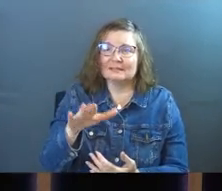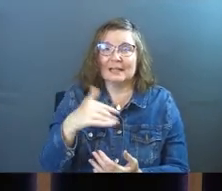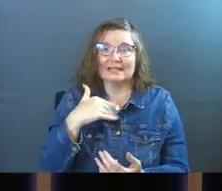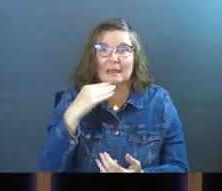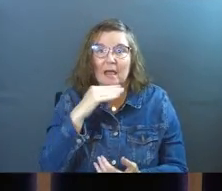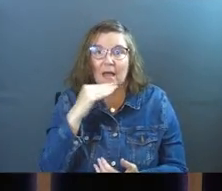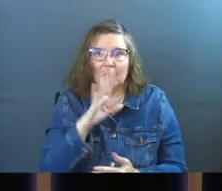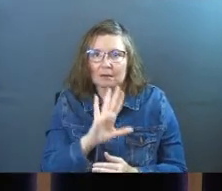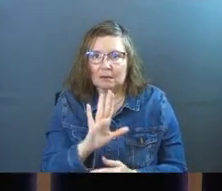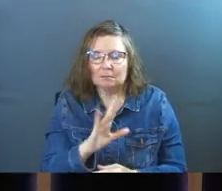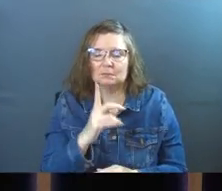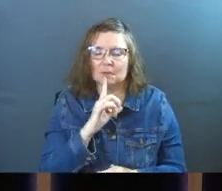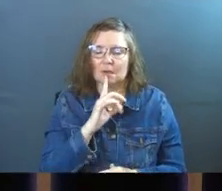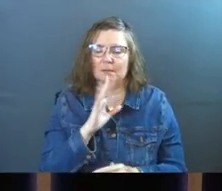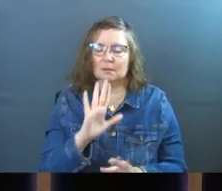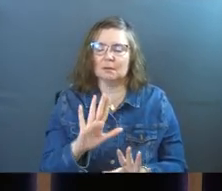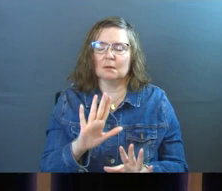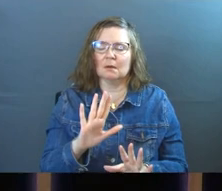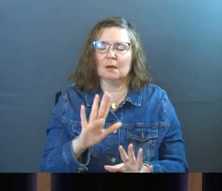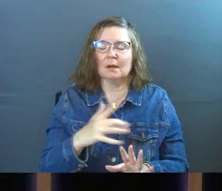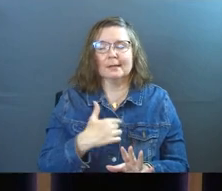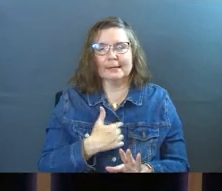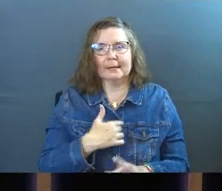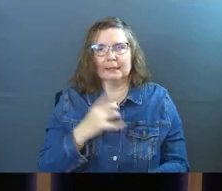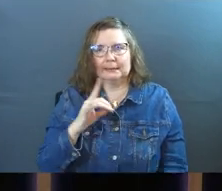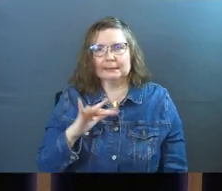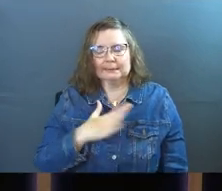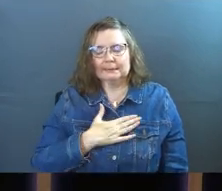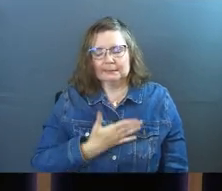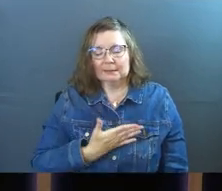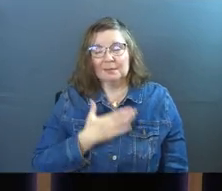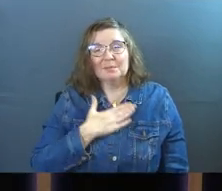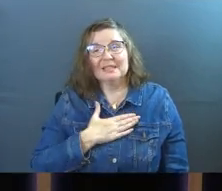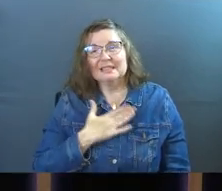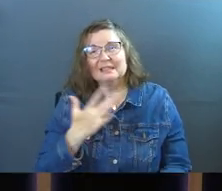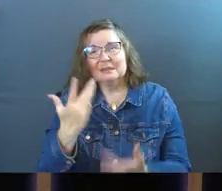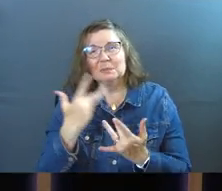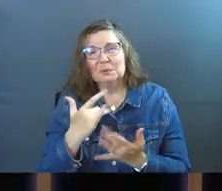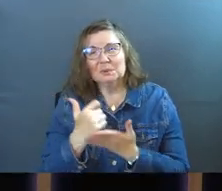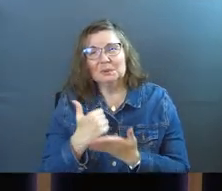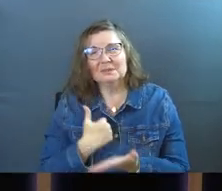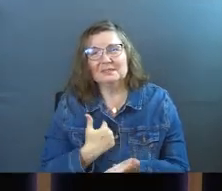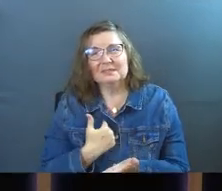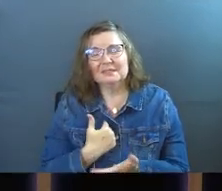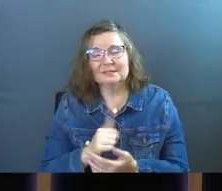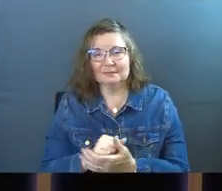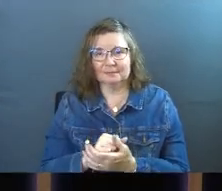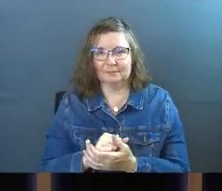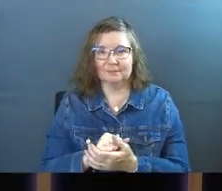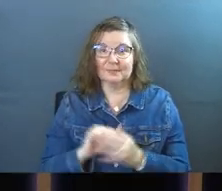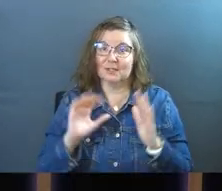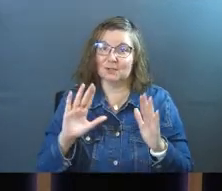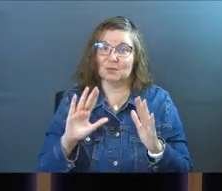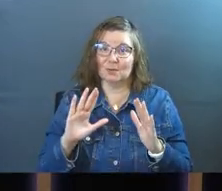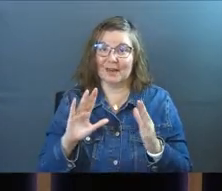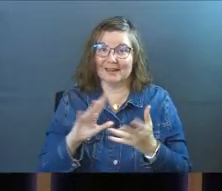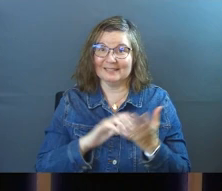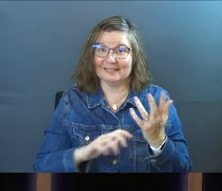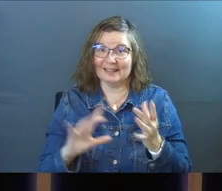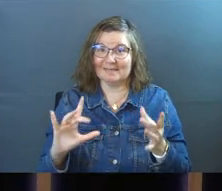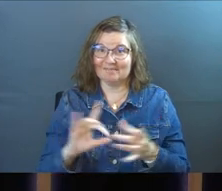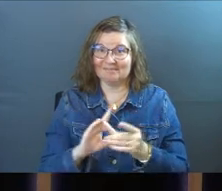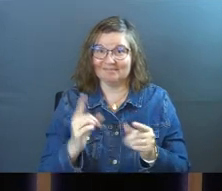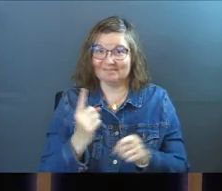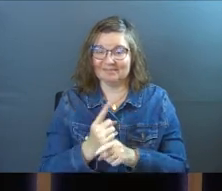of lying about it or whatever, instead you went to them and you're like, I did it, but please be merciful. It's a great combo, isn't